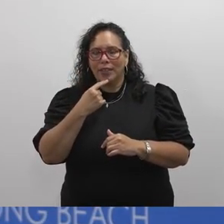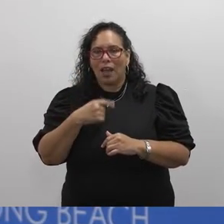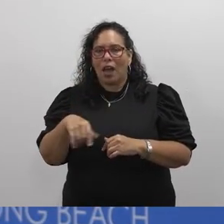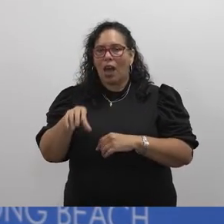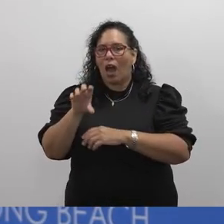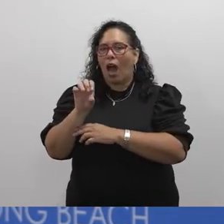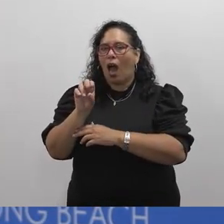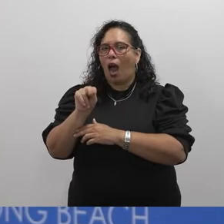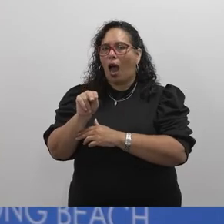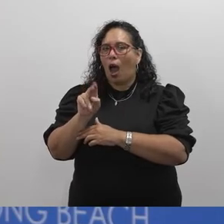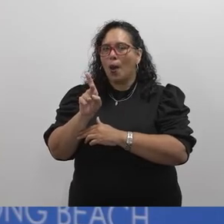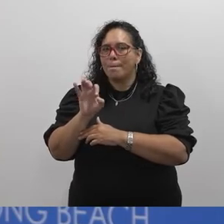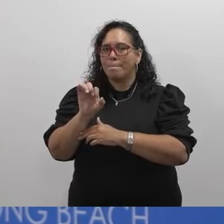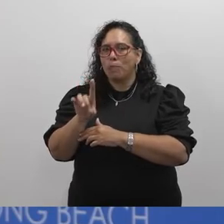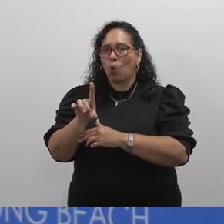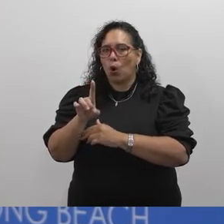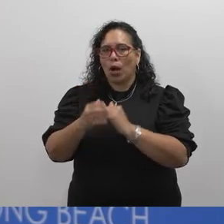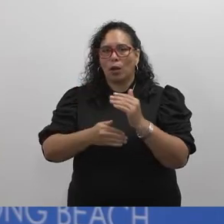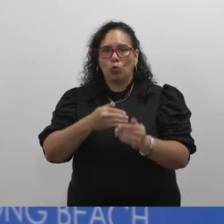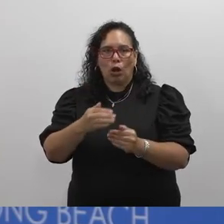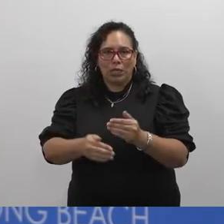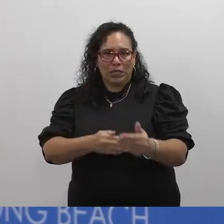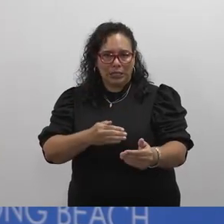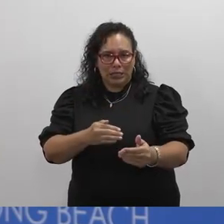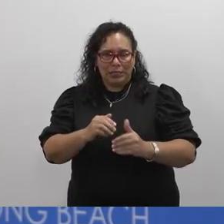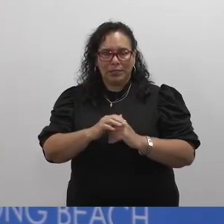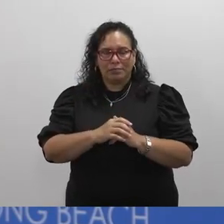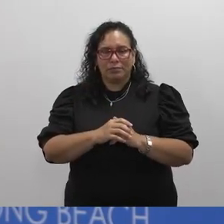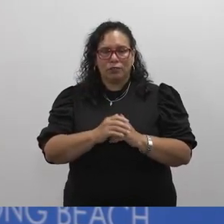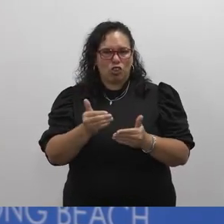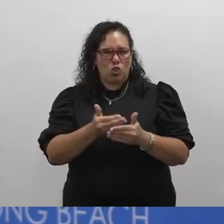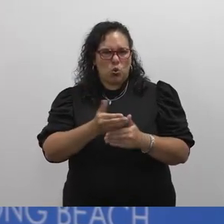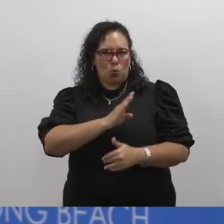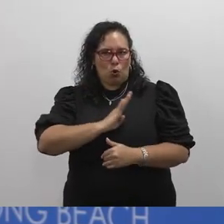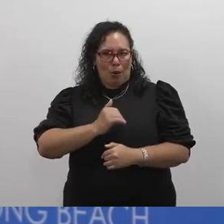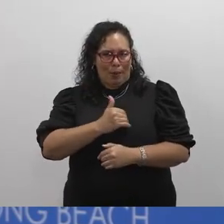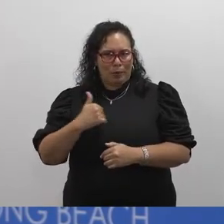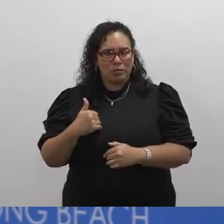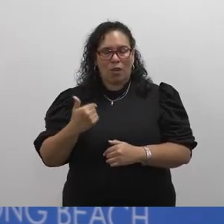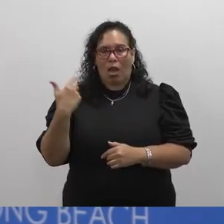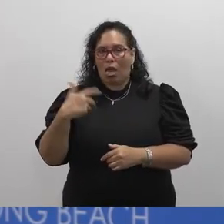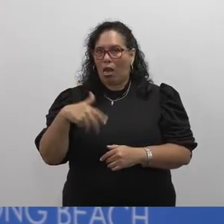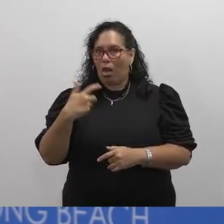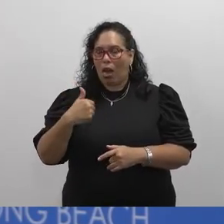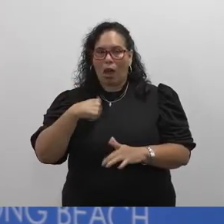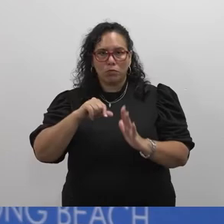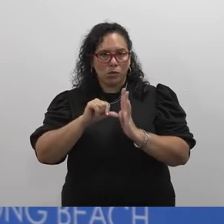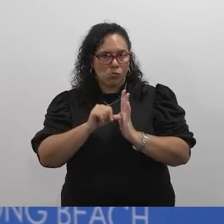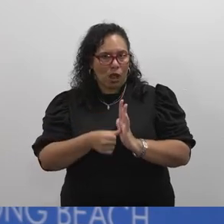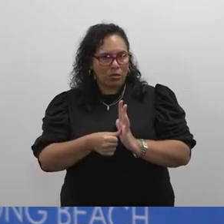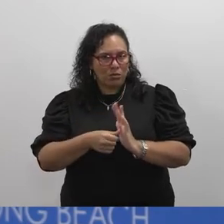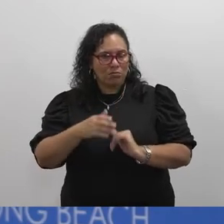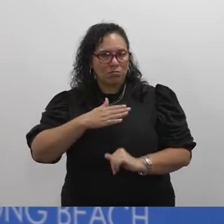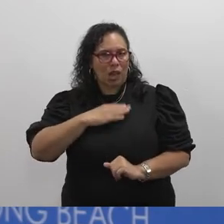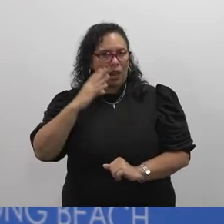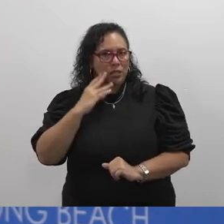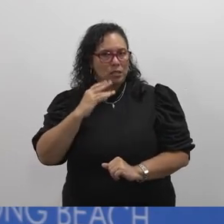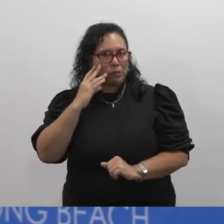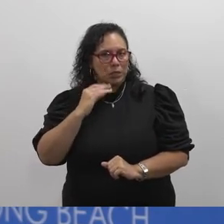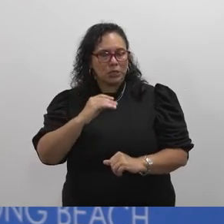process. I was quite impressed from my experience, and I think it was